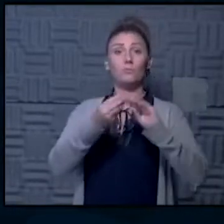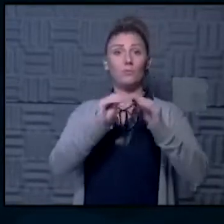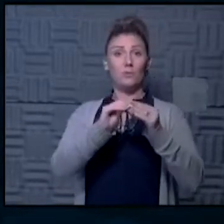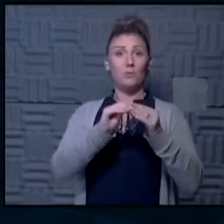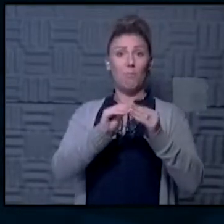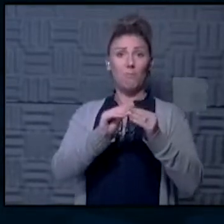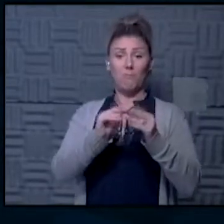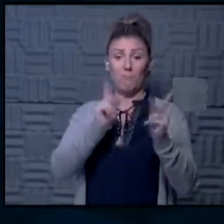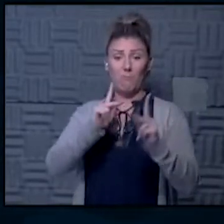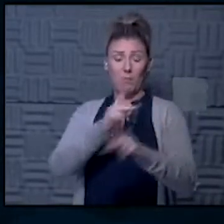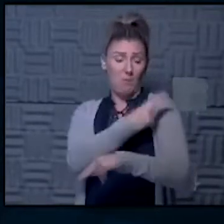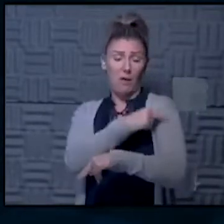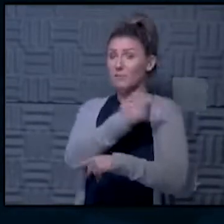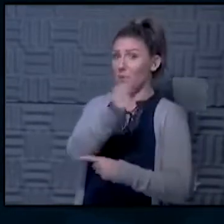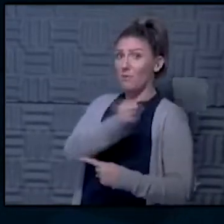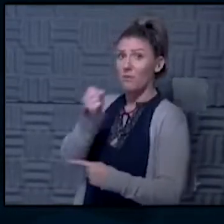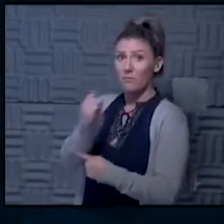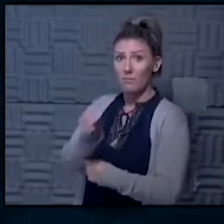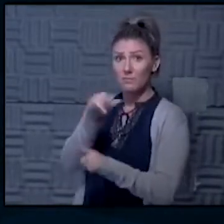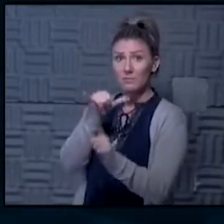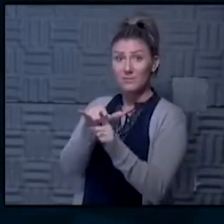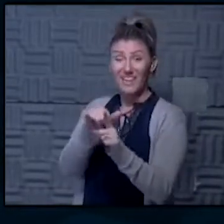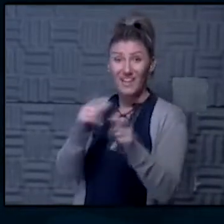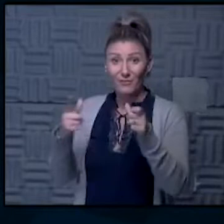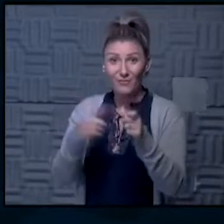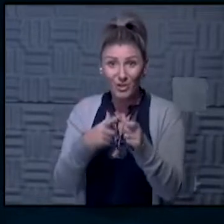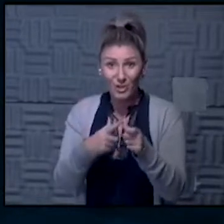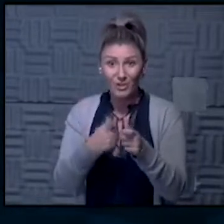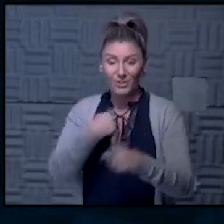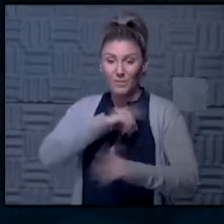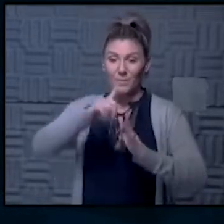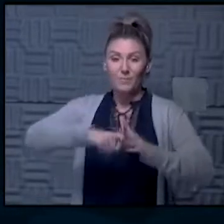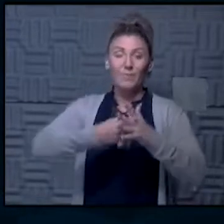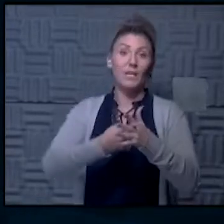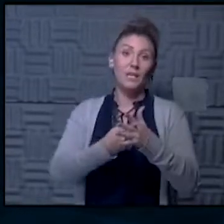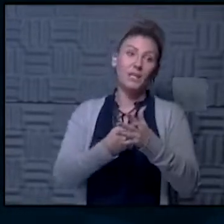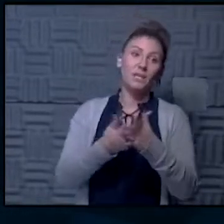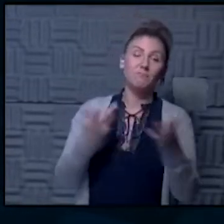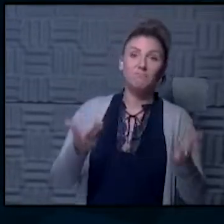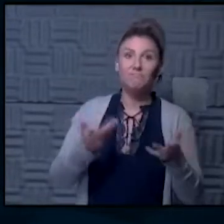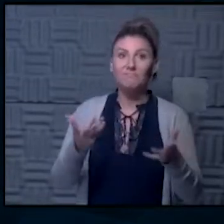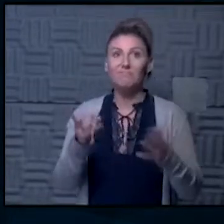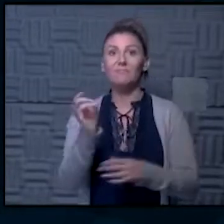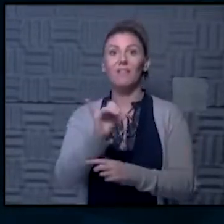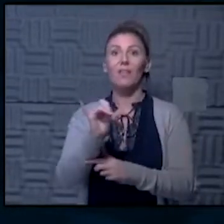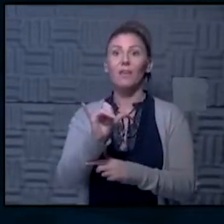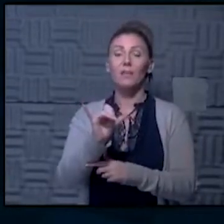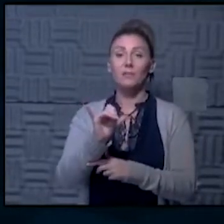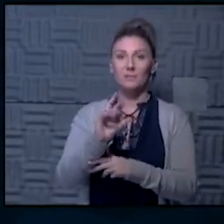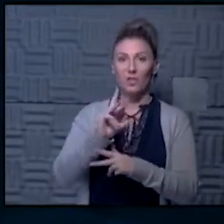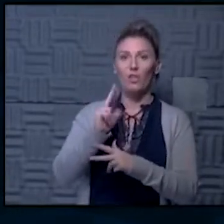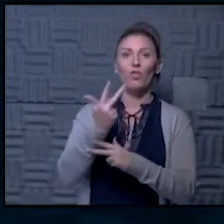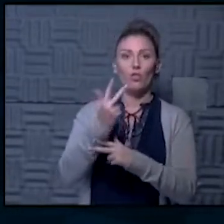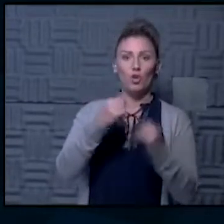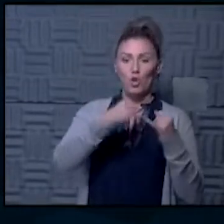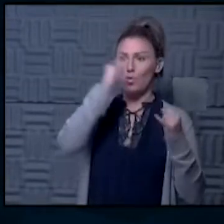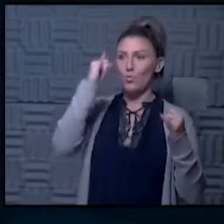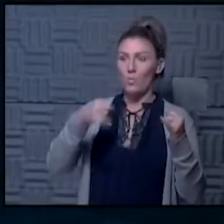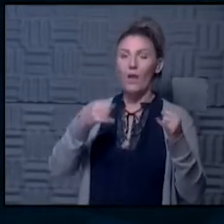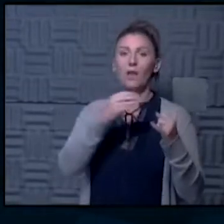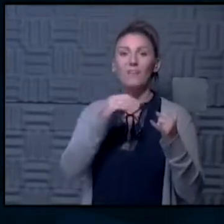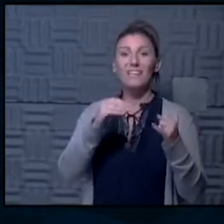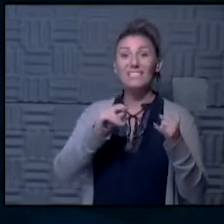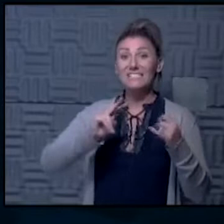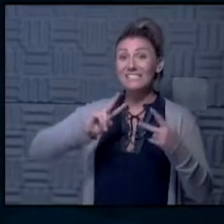of hospitalizations. And so first, we're at the beginning of what very well is likely to be a third wave. And